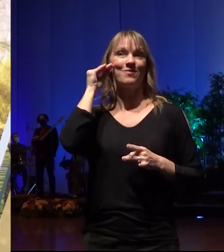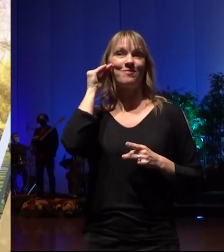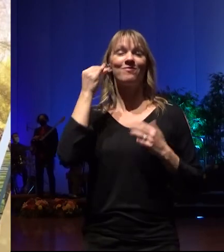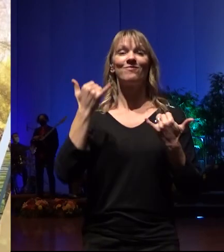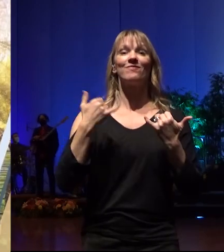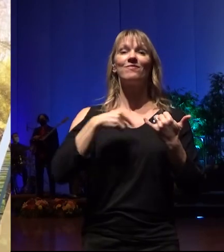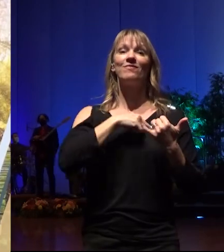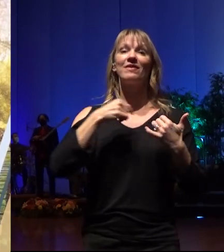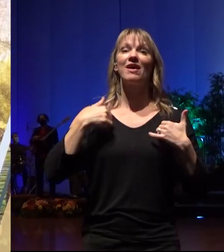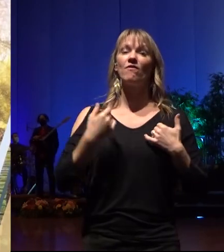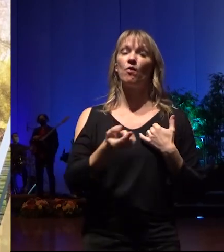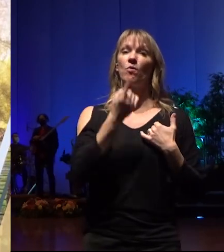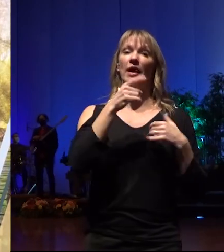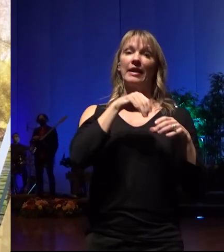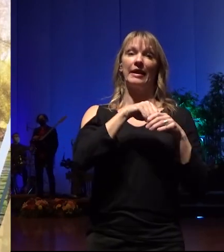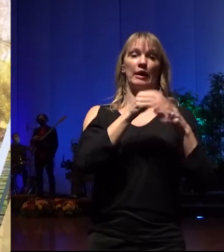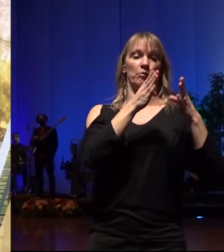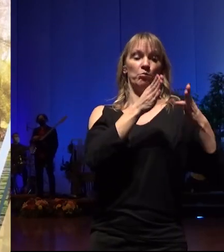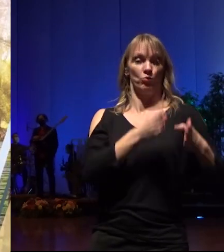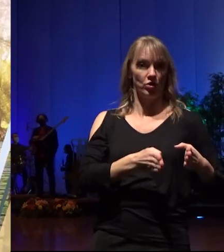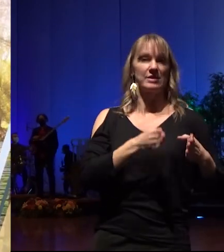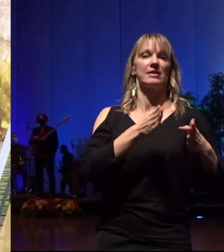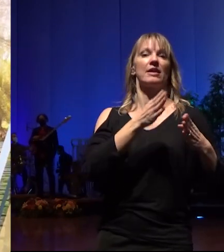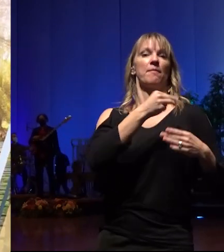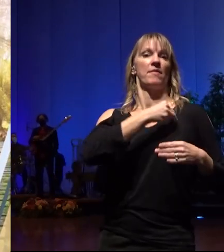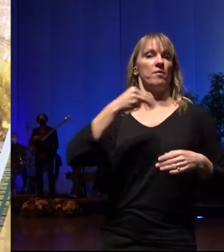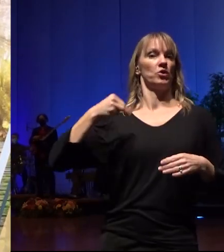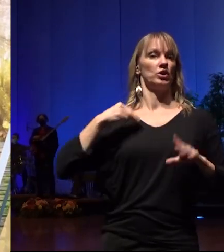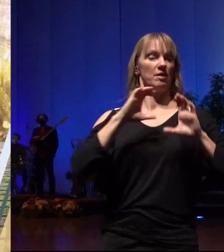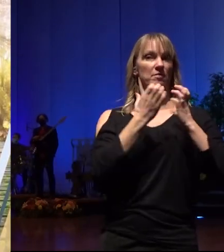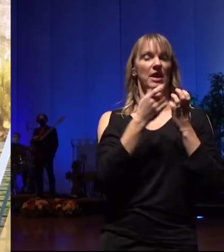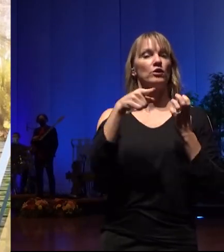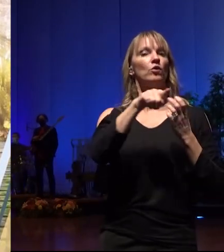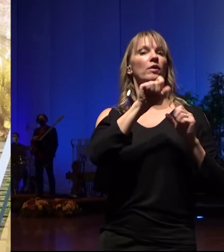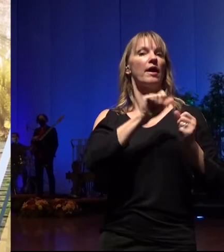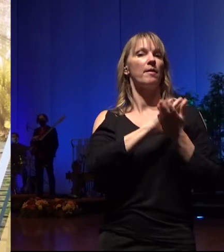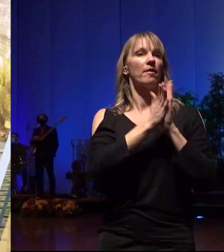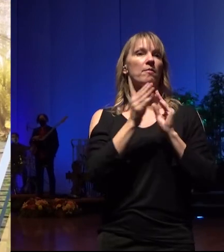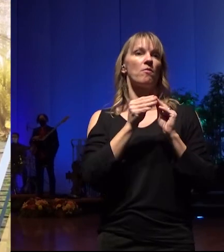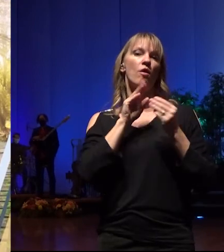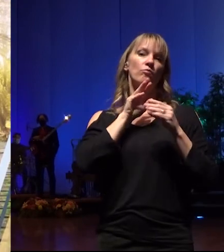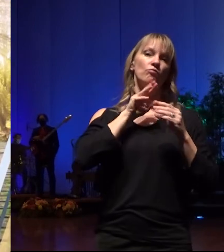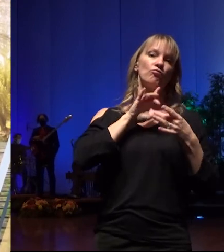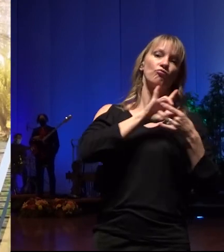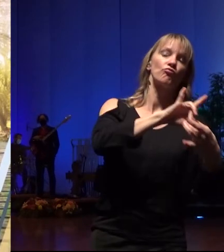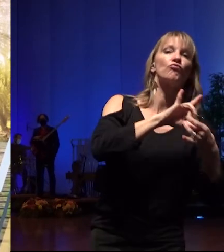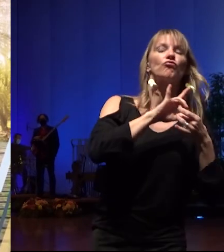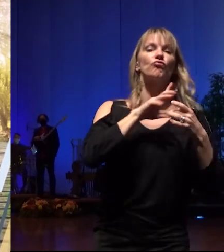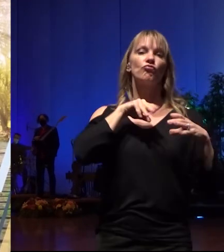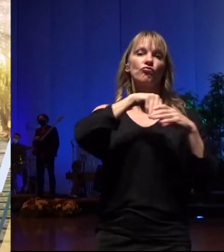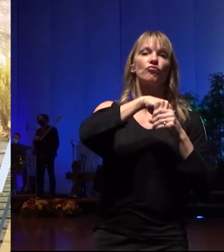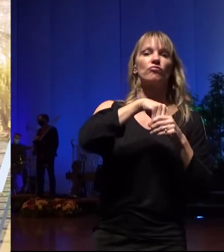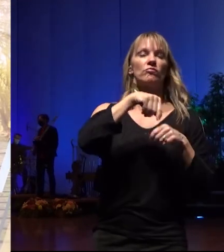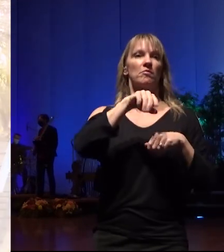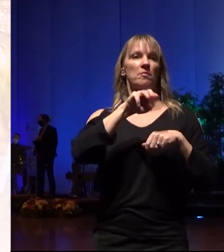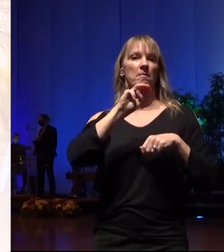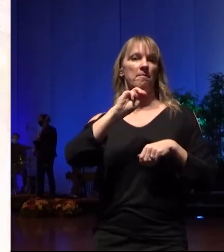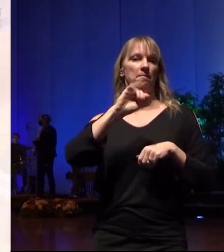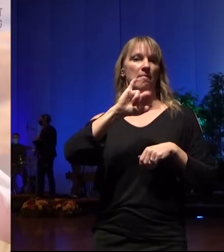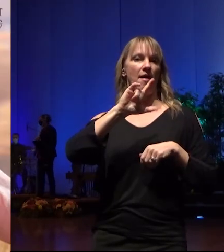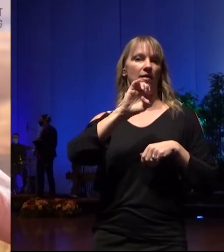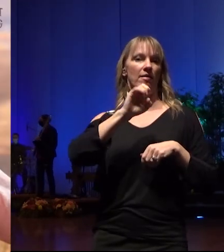We currently have one in-person membership class where you can get more connected and more involved with Mile High